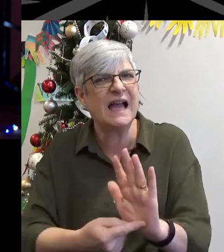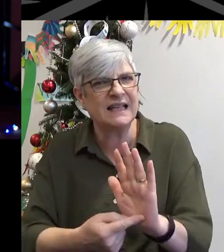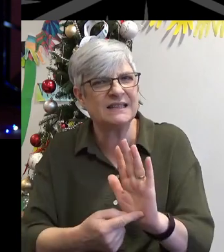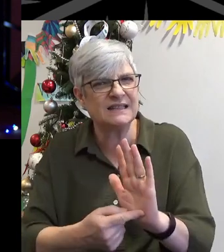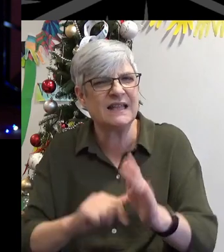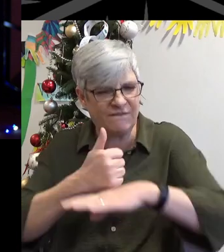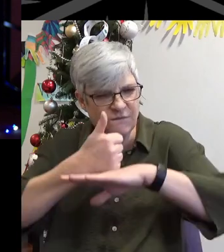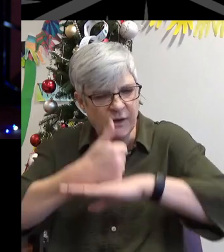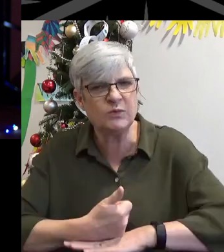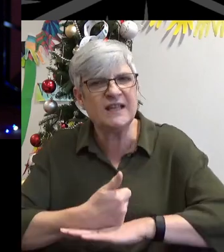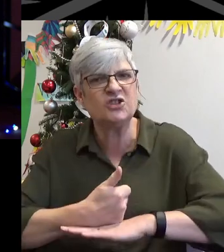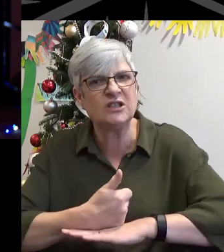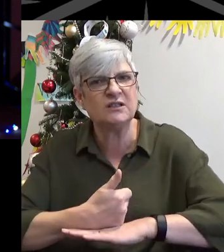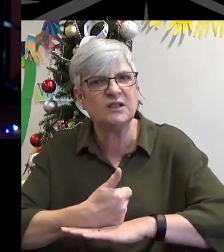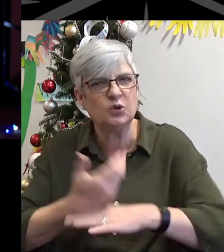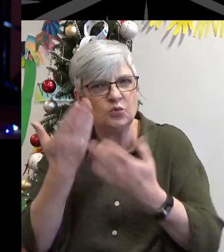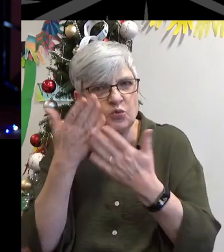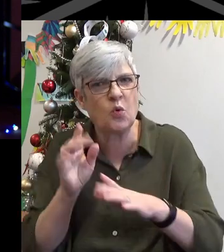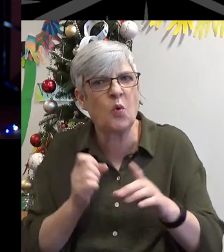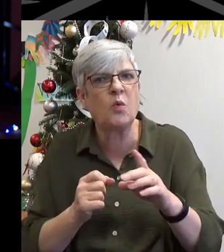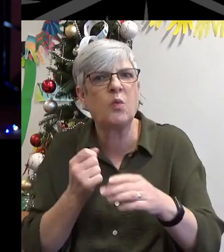foundation pointing to what was to come.